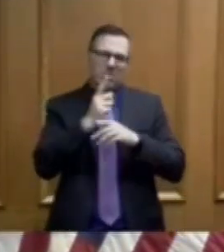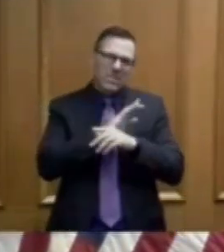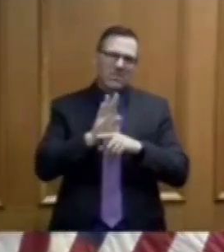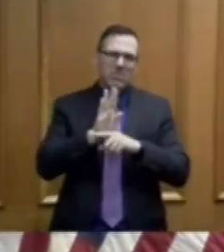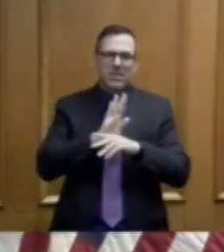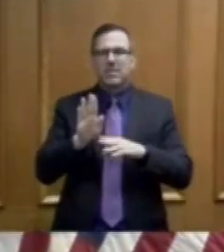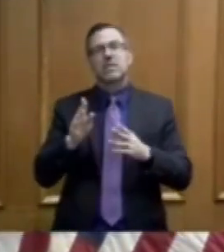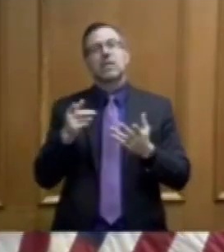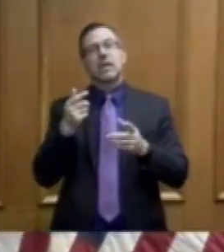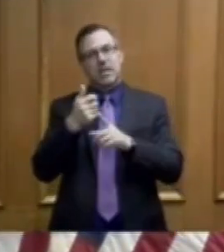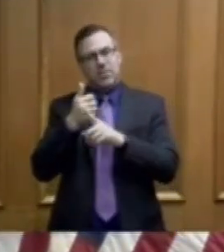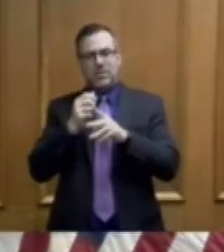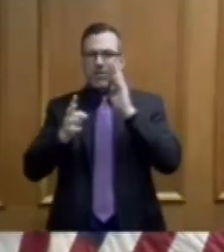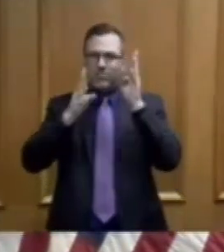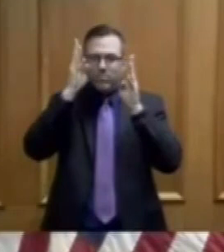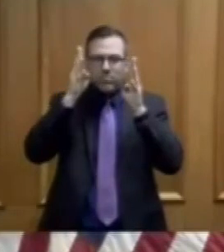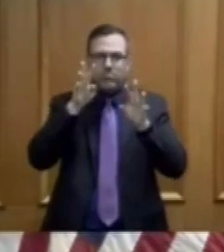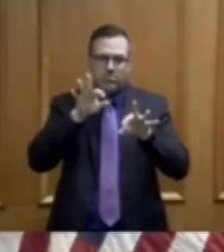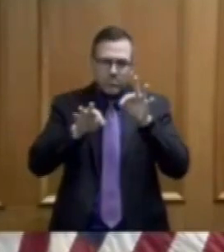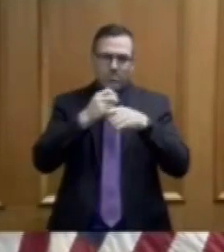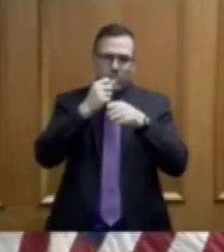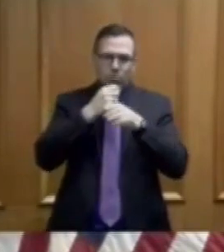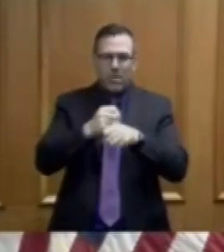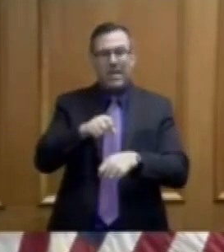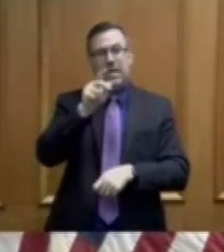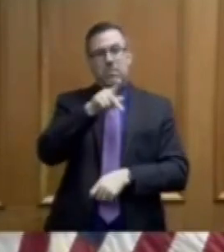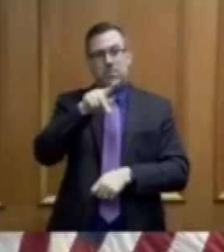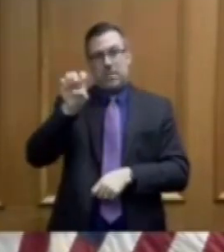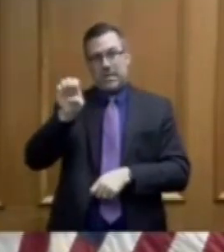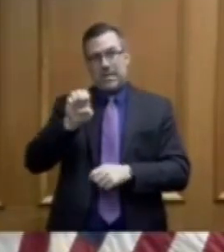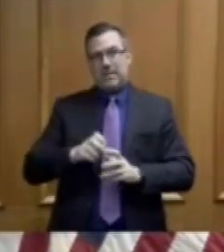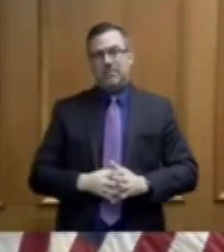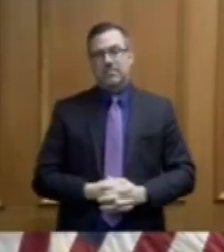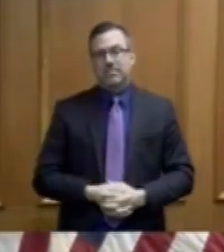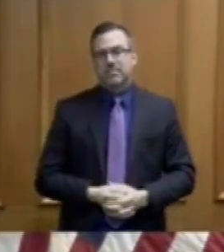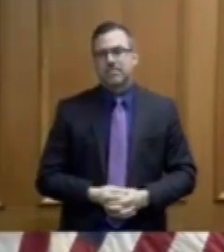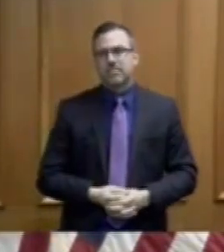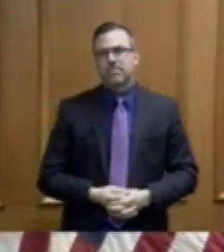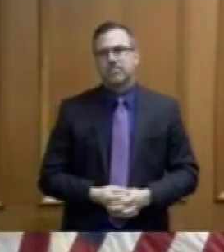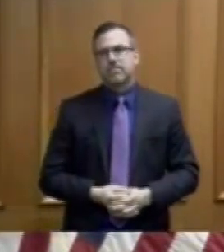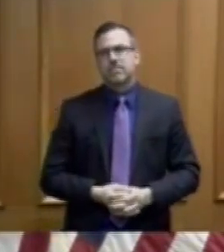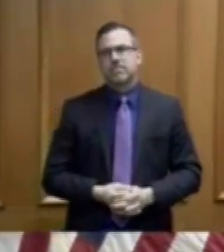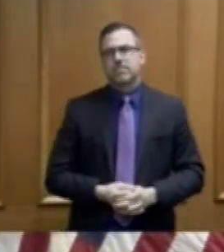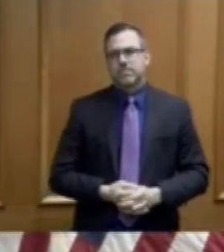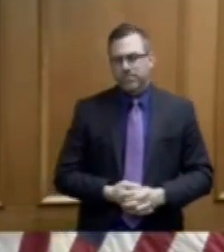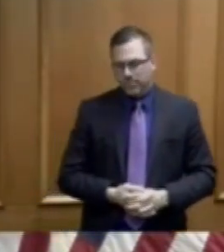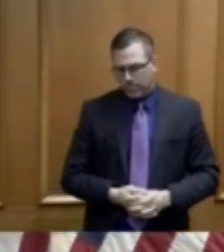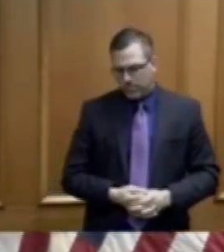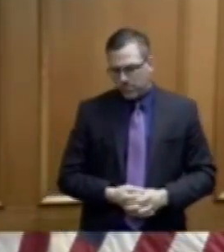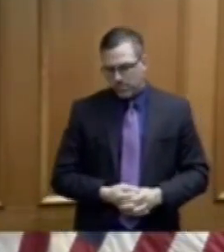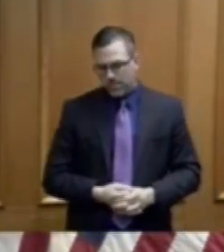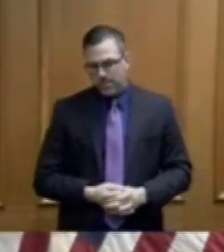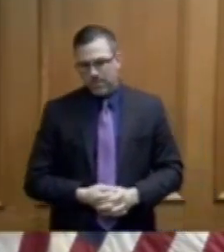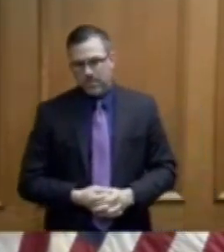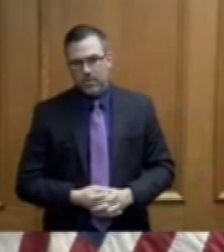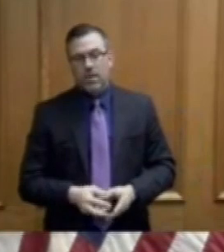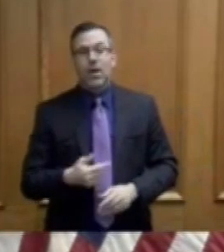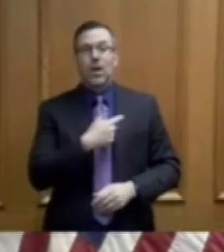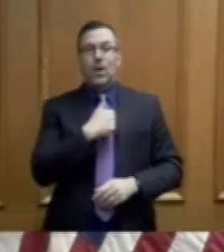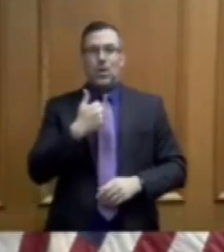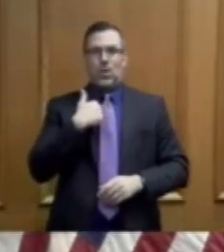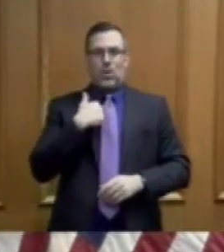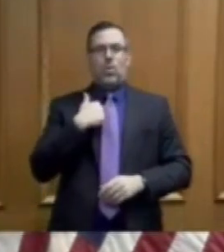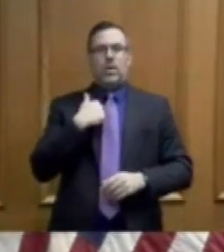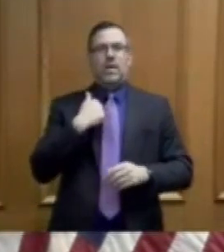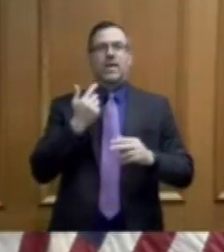to secure PPE. We also received a critical threshold with the creation of face shields.